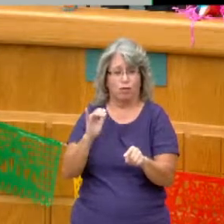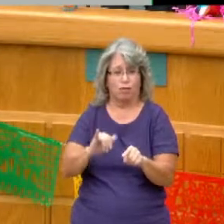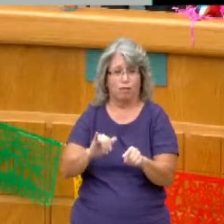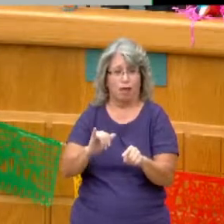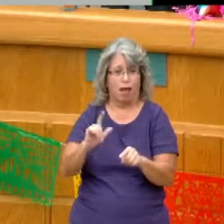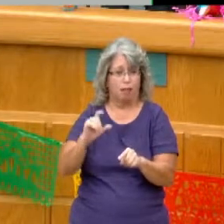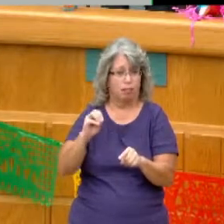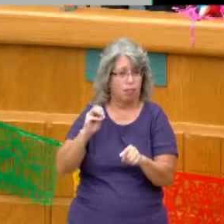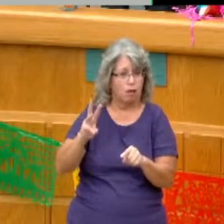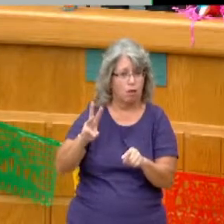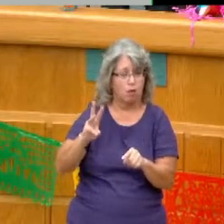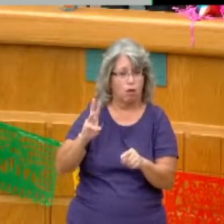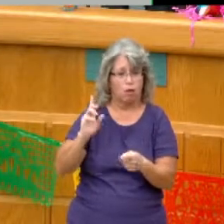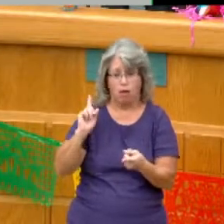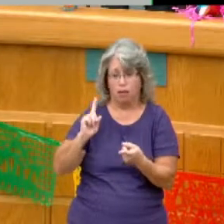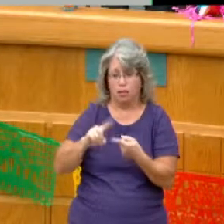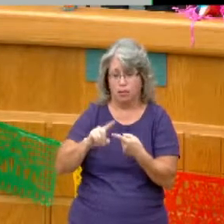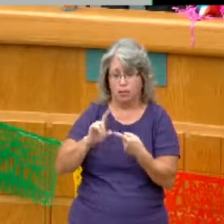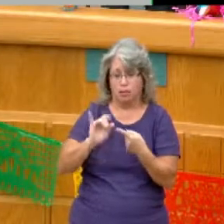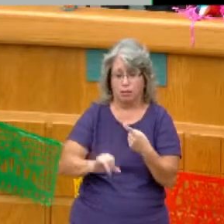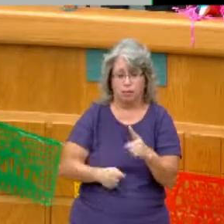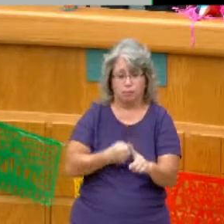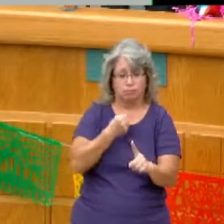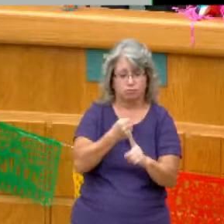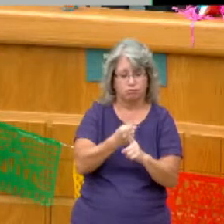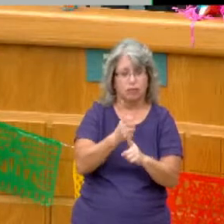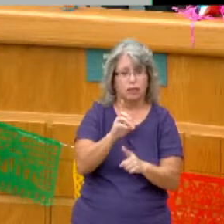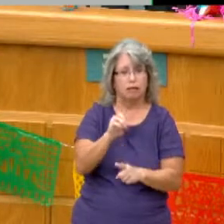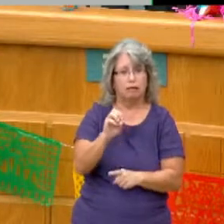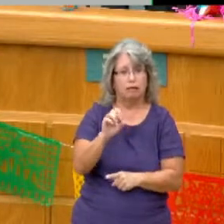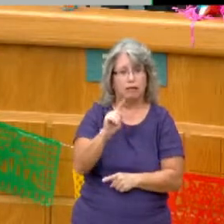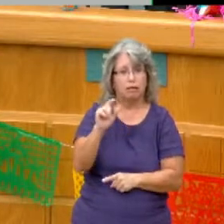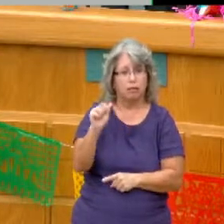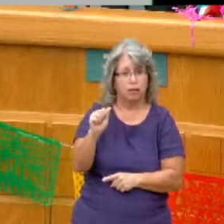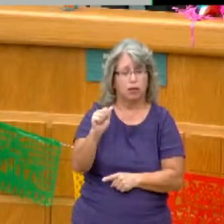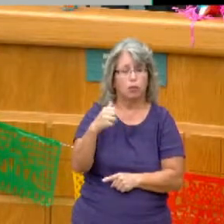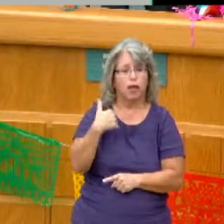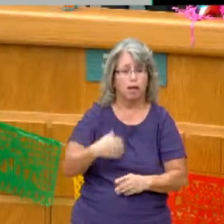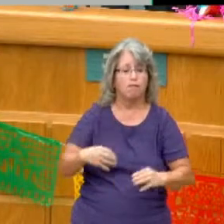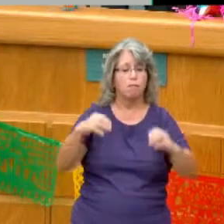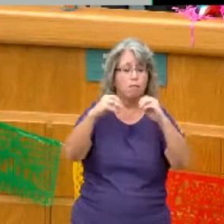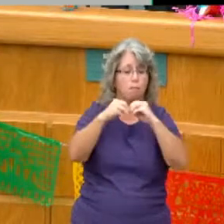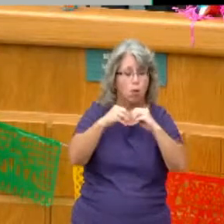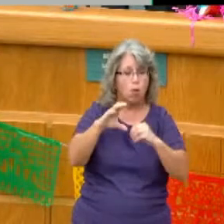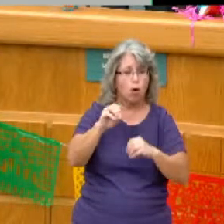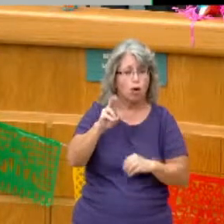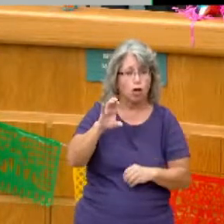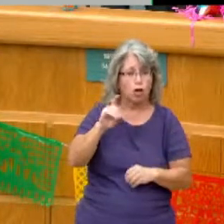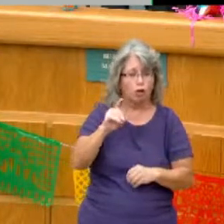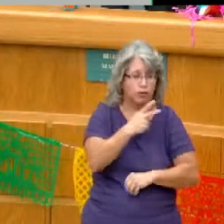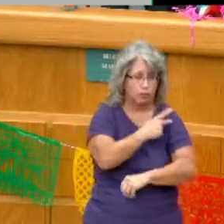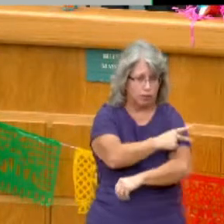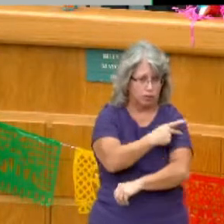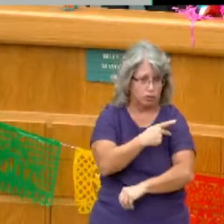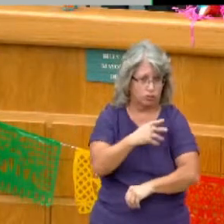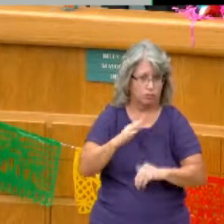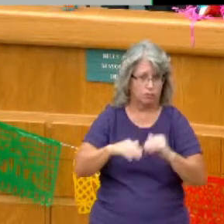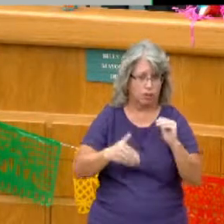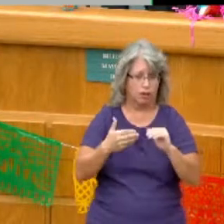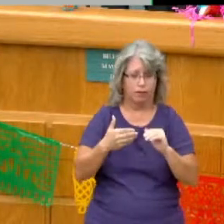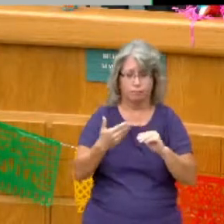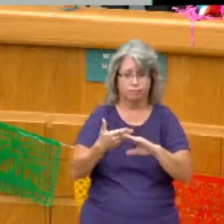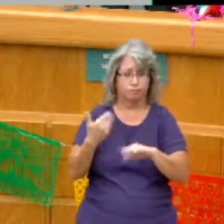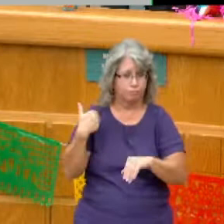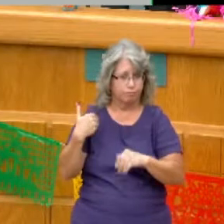Delta wave. It's a combination of having more COVID patients than in non-wave situations, along